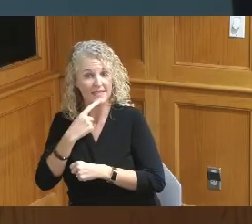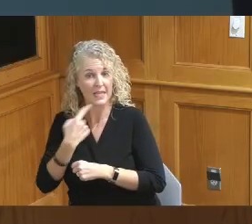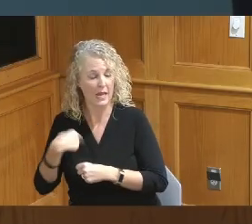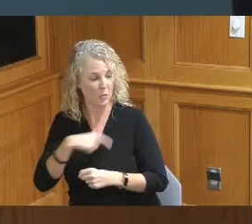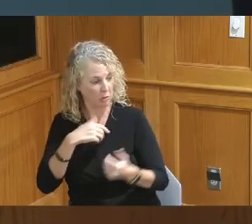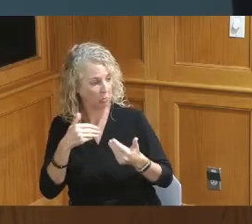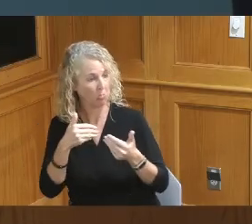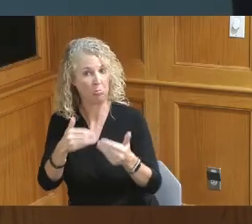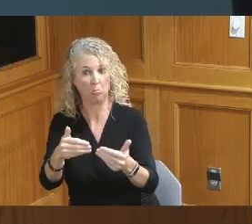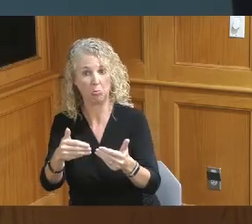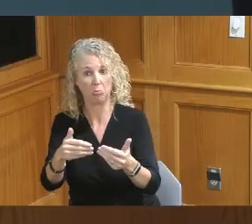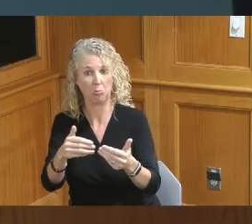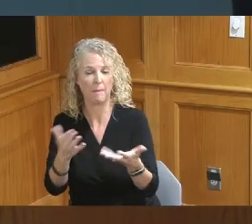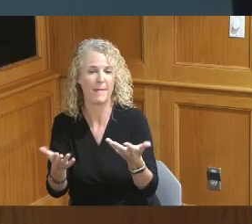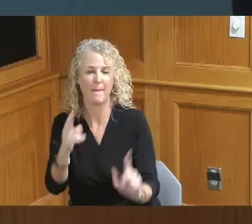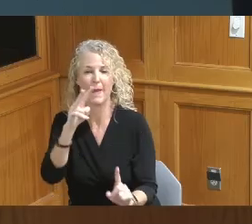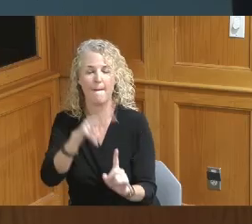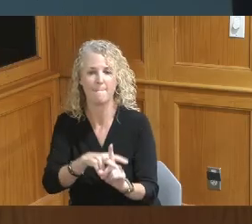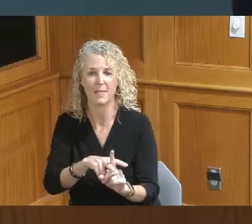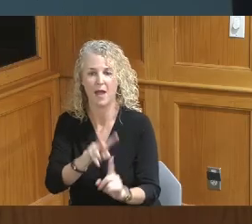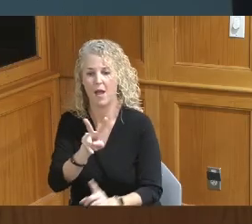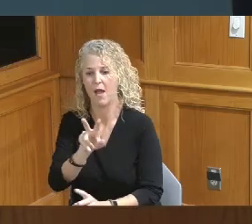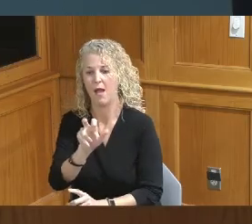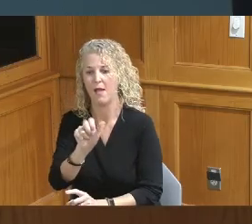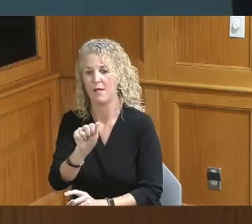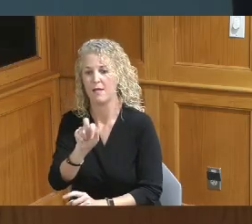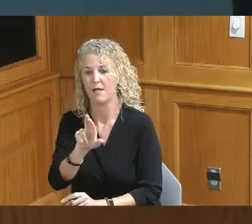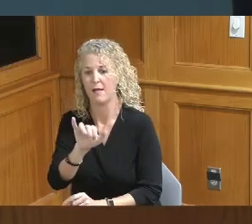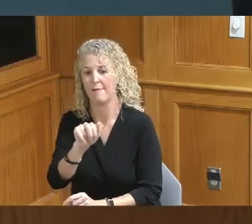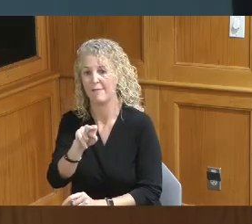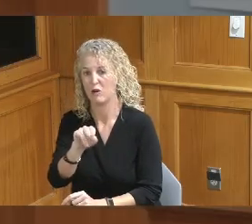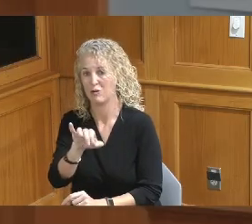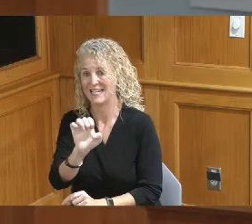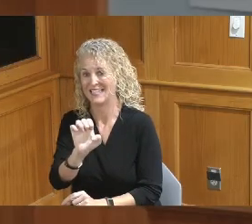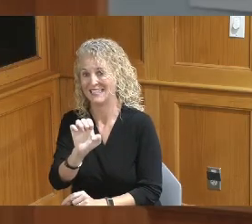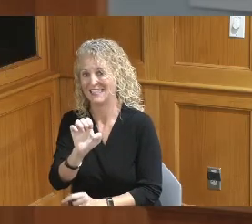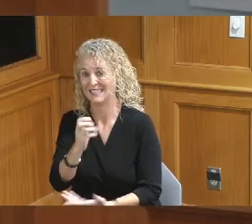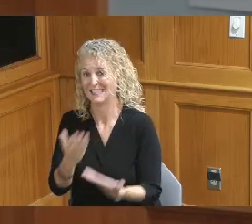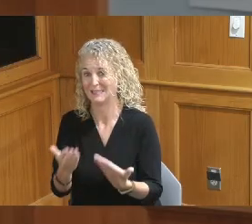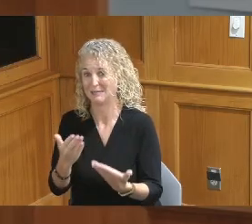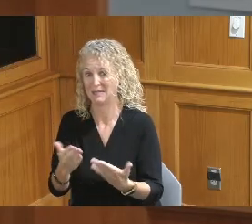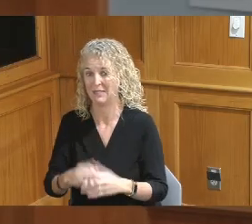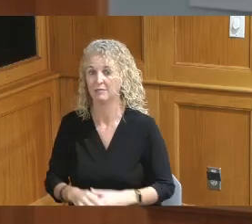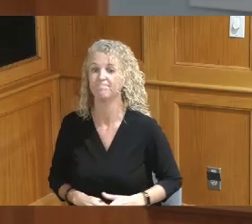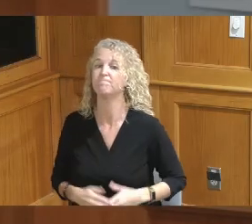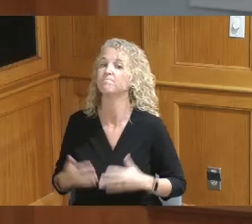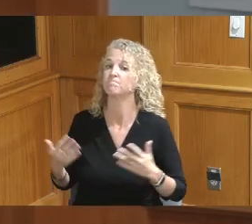anyway with a variance of some sort on that property? It